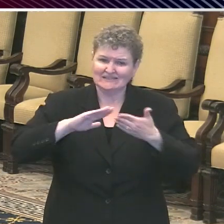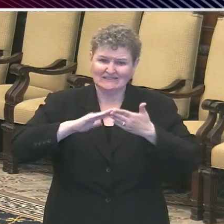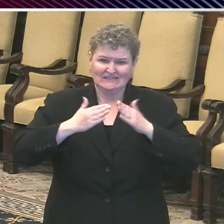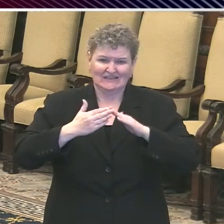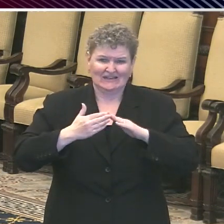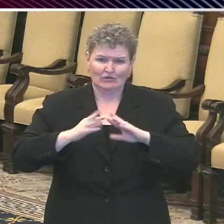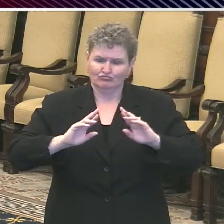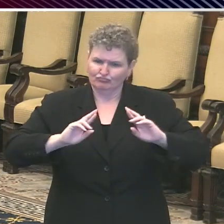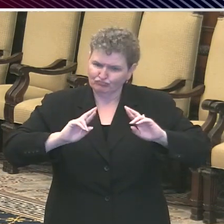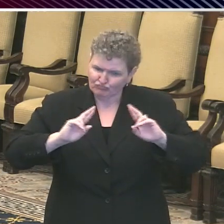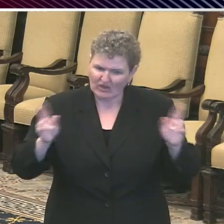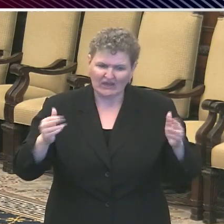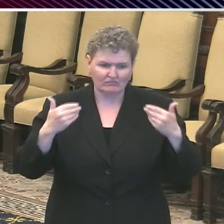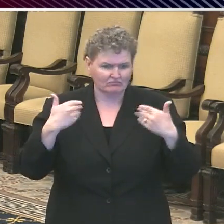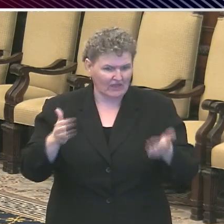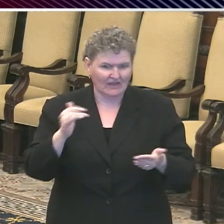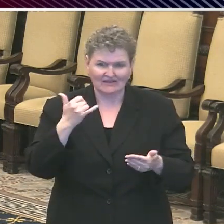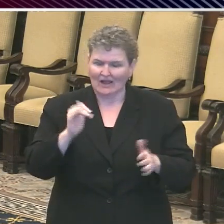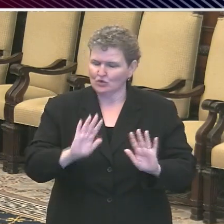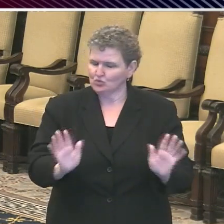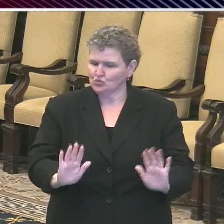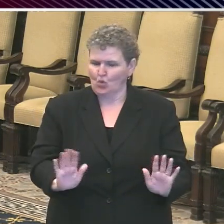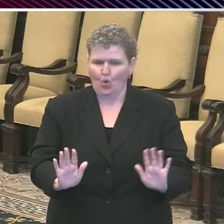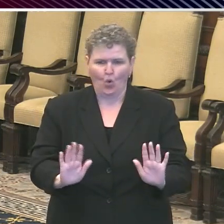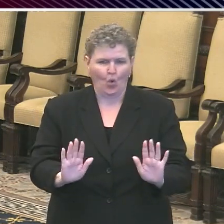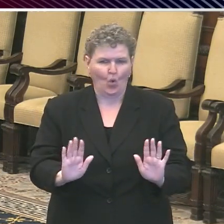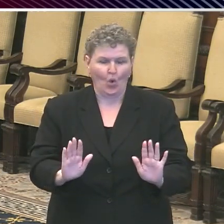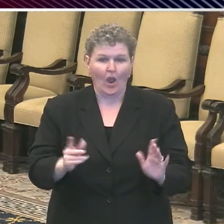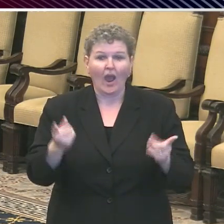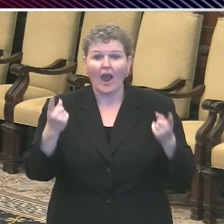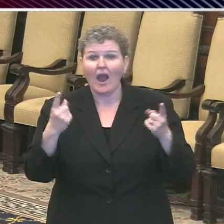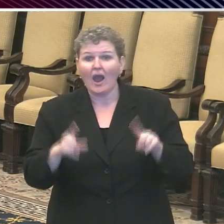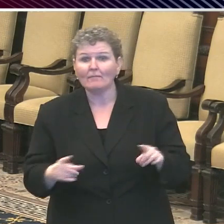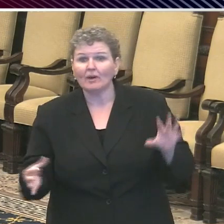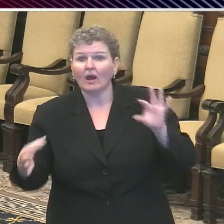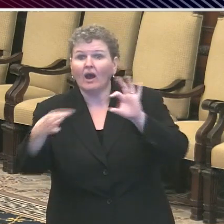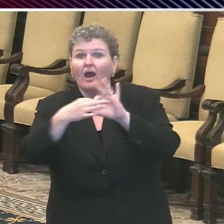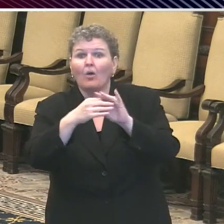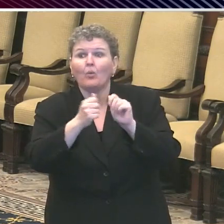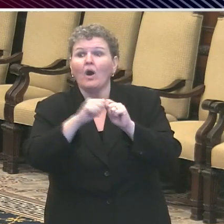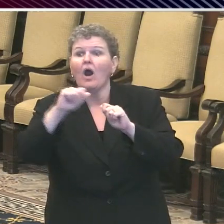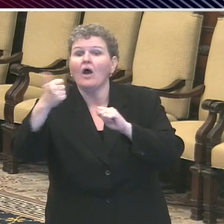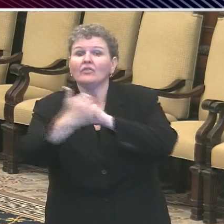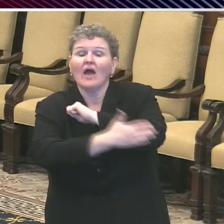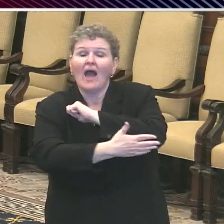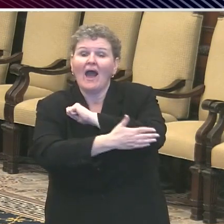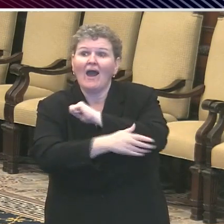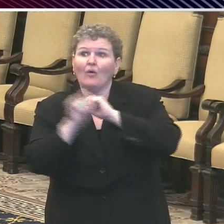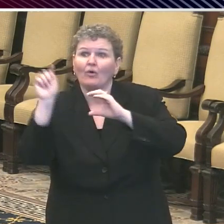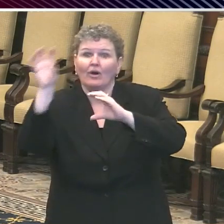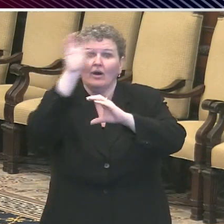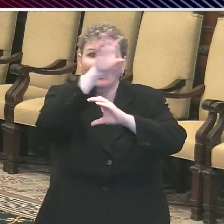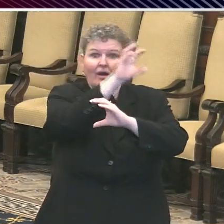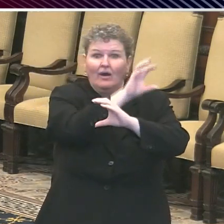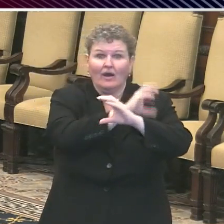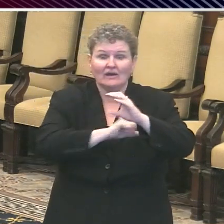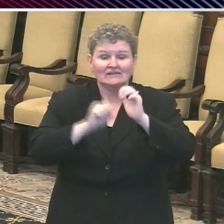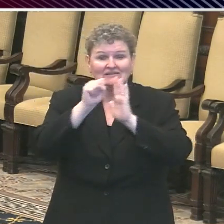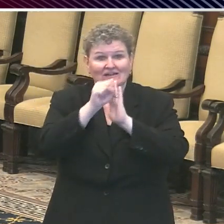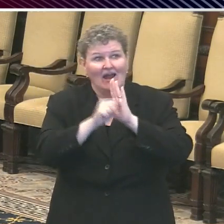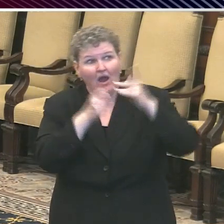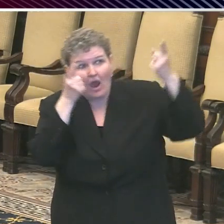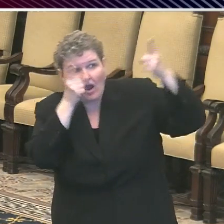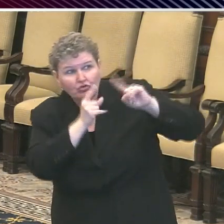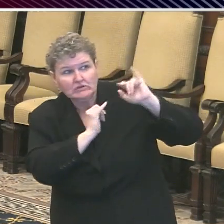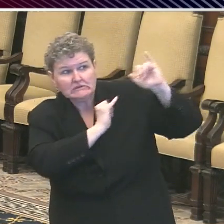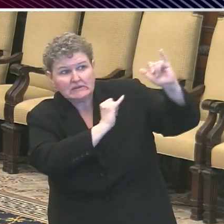yellow phase, would that be something done in conjunction with surrounding counties and state officials, or could the city potentially decide on